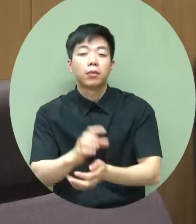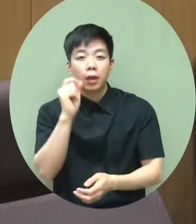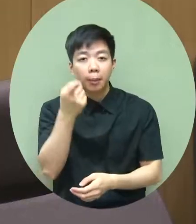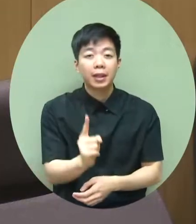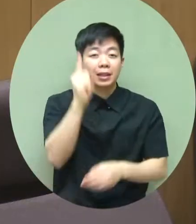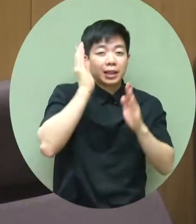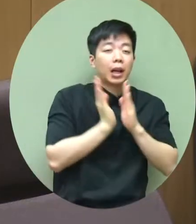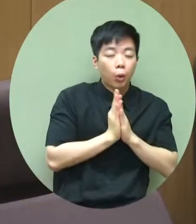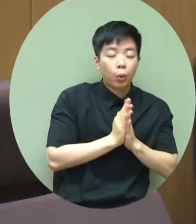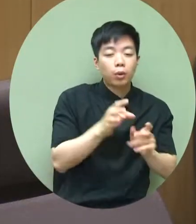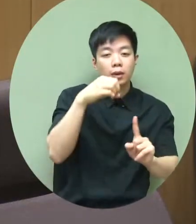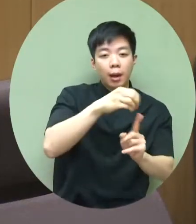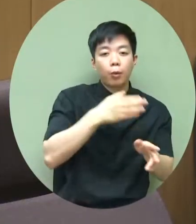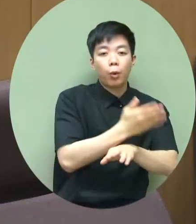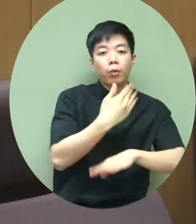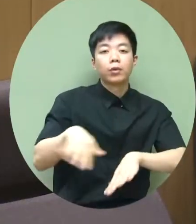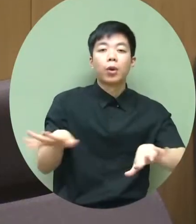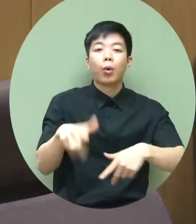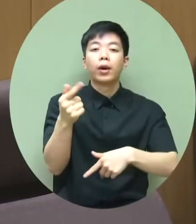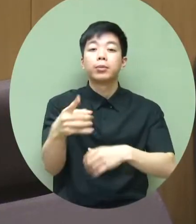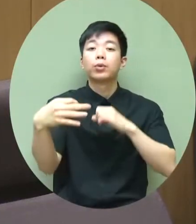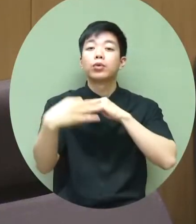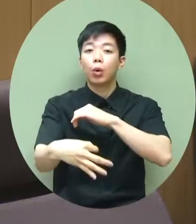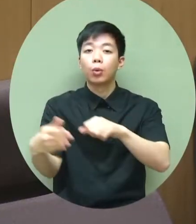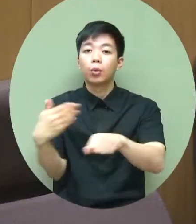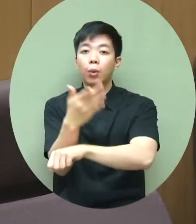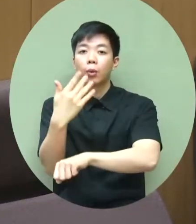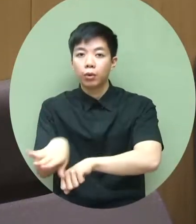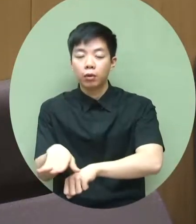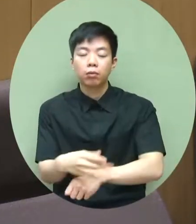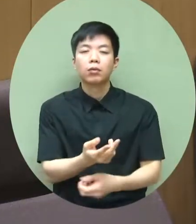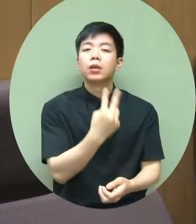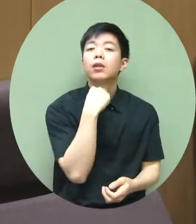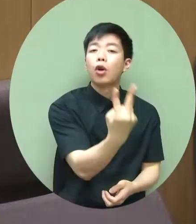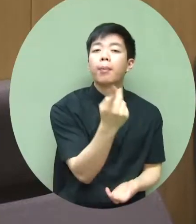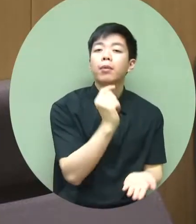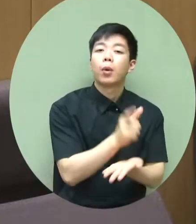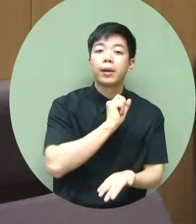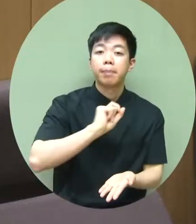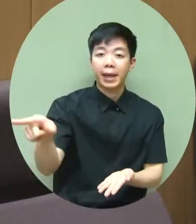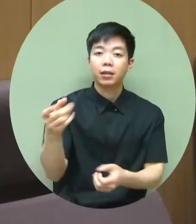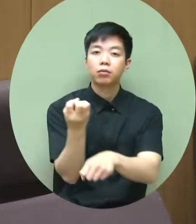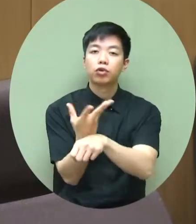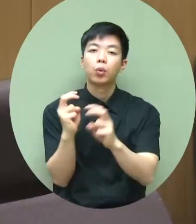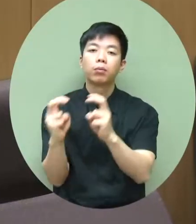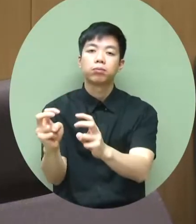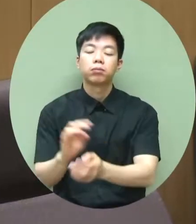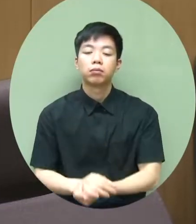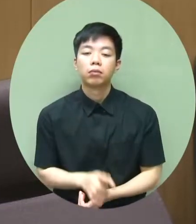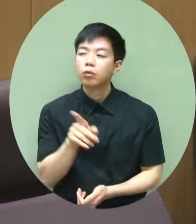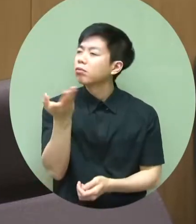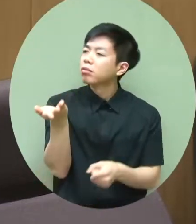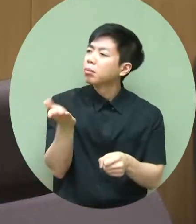is more expensive than Tsuen Wan Line. Especially if you go to South Horizons or Tin Hau, then it is more expensive than Tsuen Wan Line